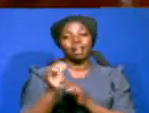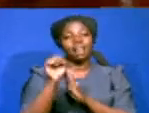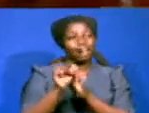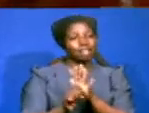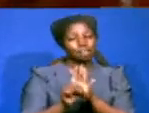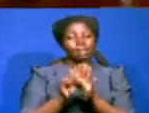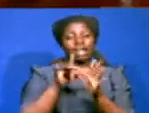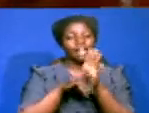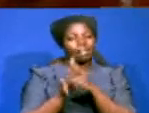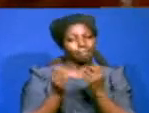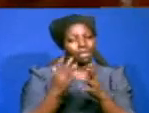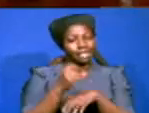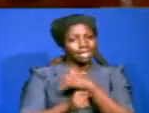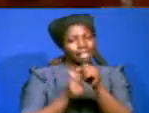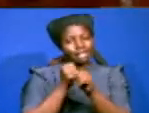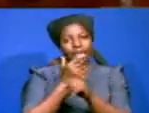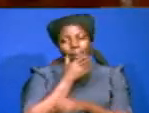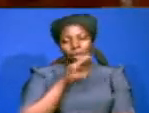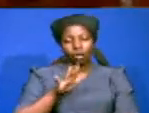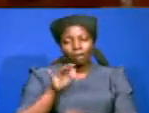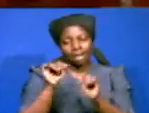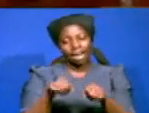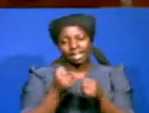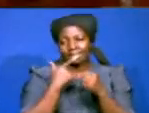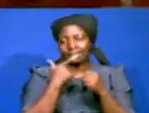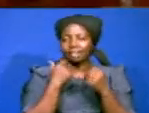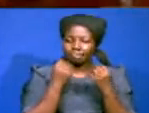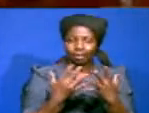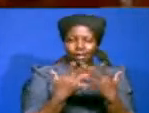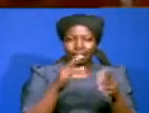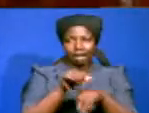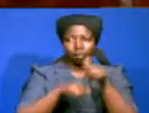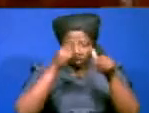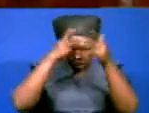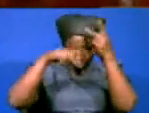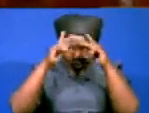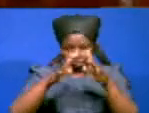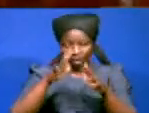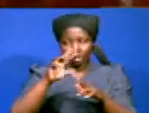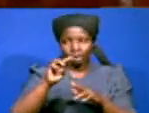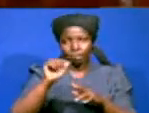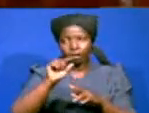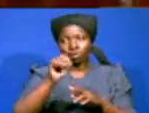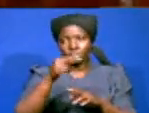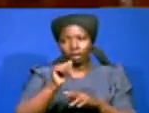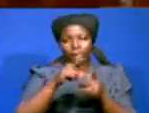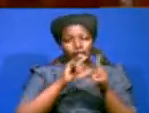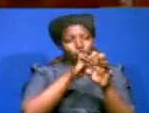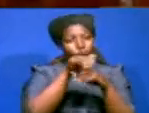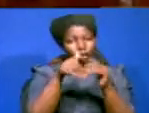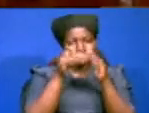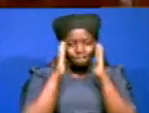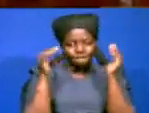Ladies and gentlemen, we can say many things about Professor Magoha, but it all boils down to work, service, and sacrifice.